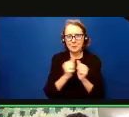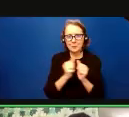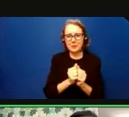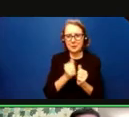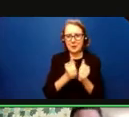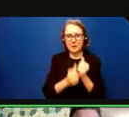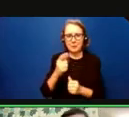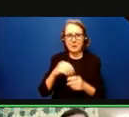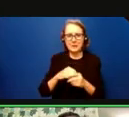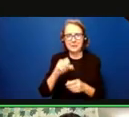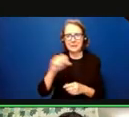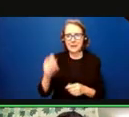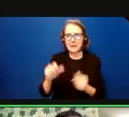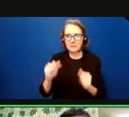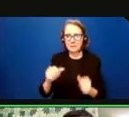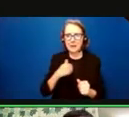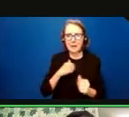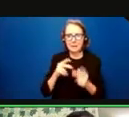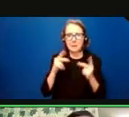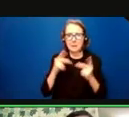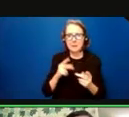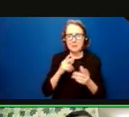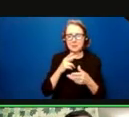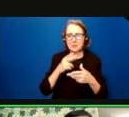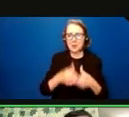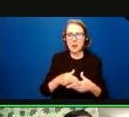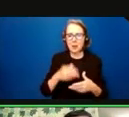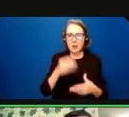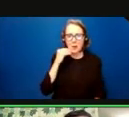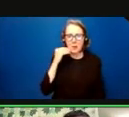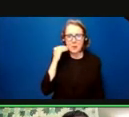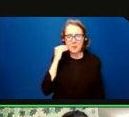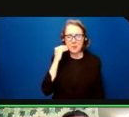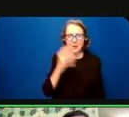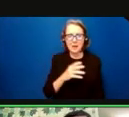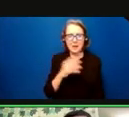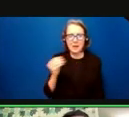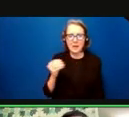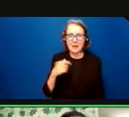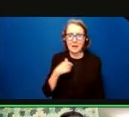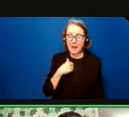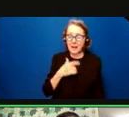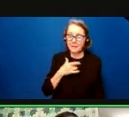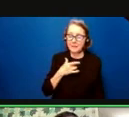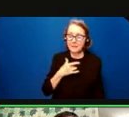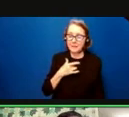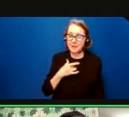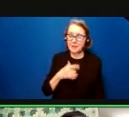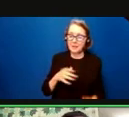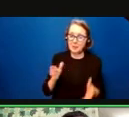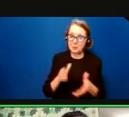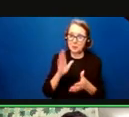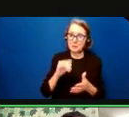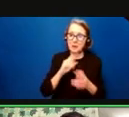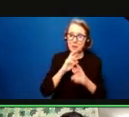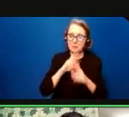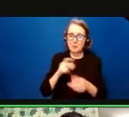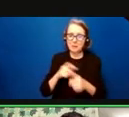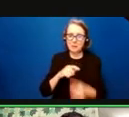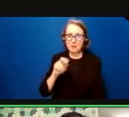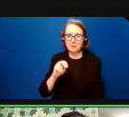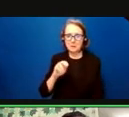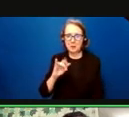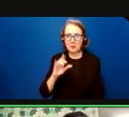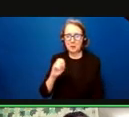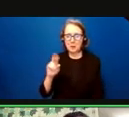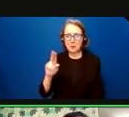everyone in Salem can have a place to call home. And I was encouraged by the report from Nicole Utes